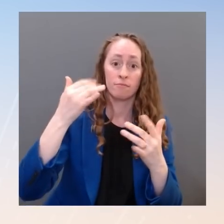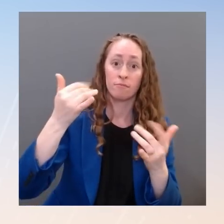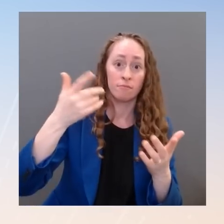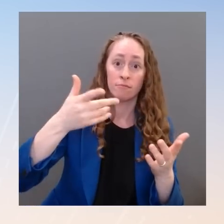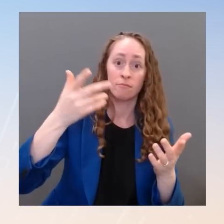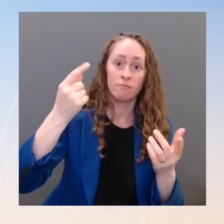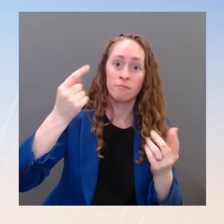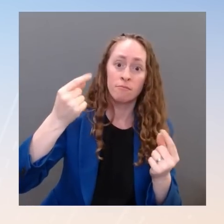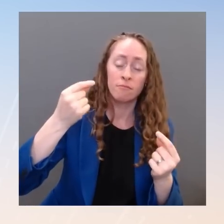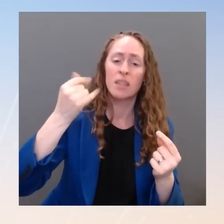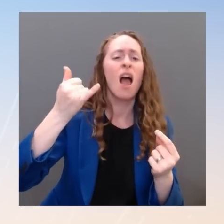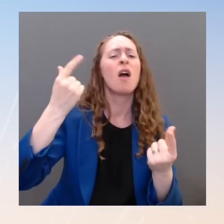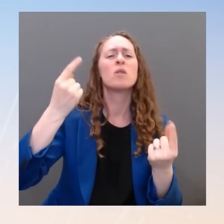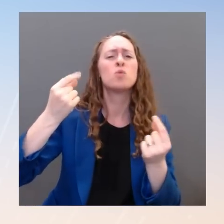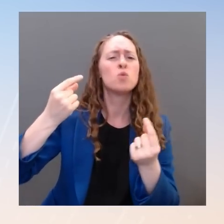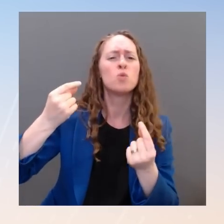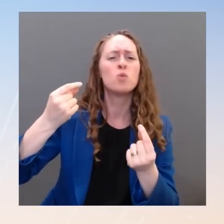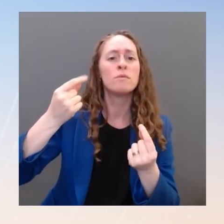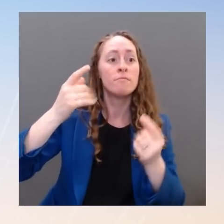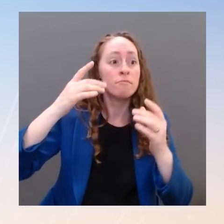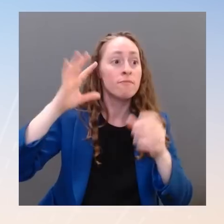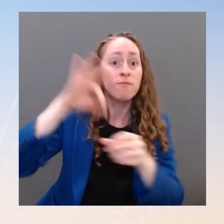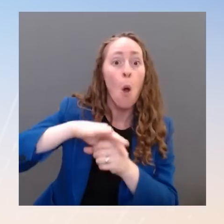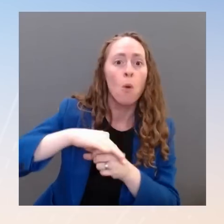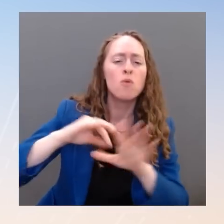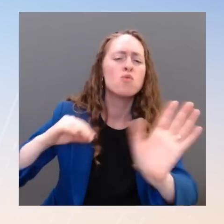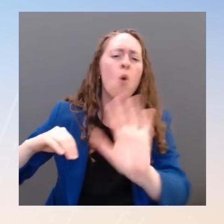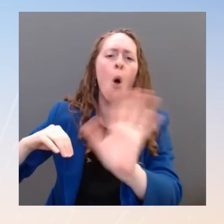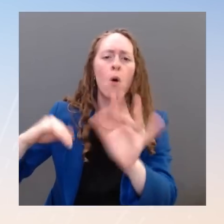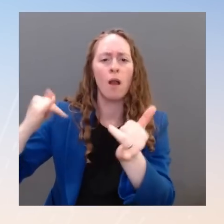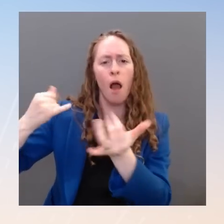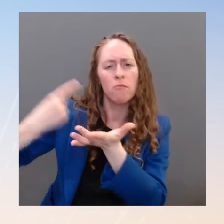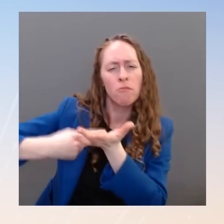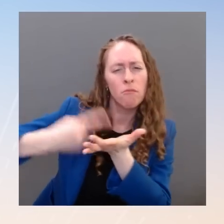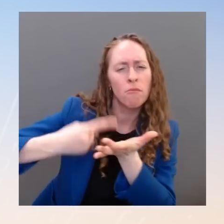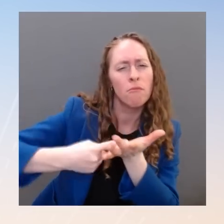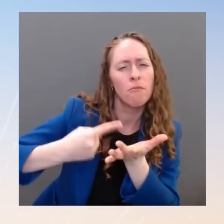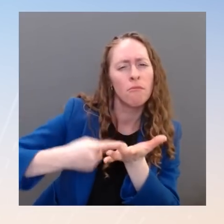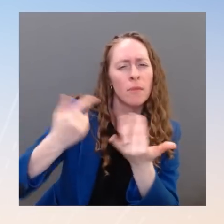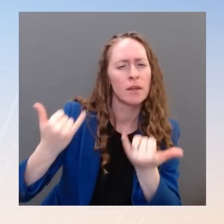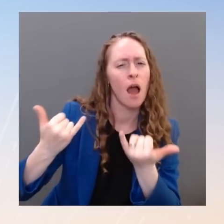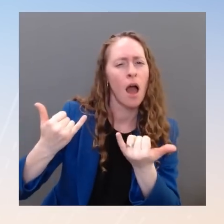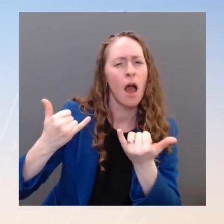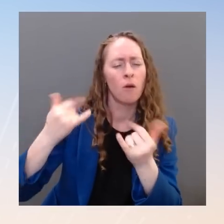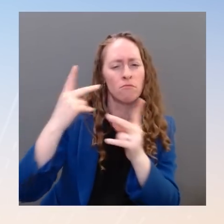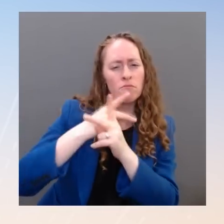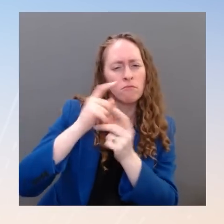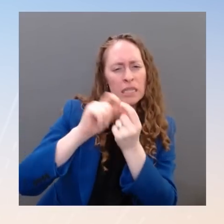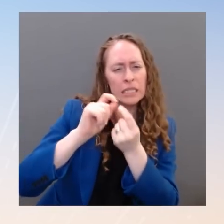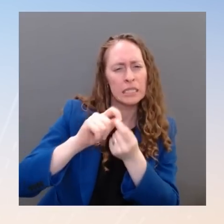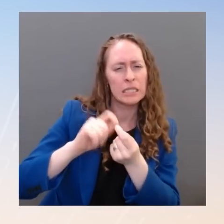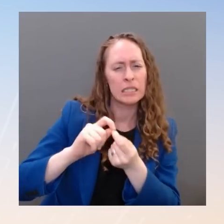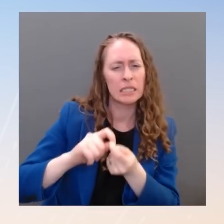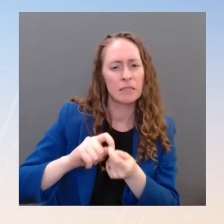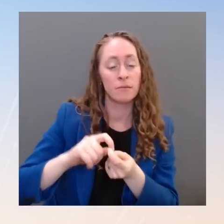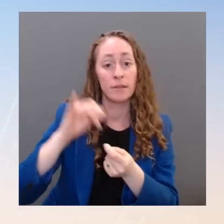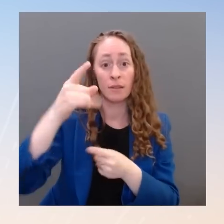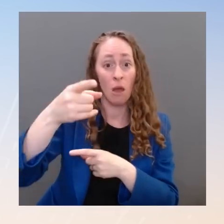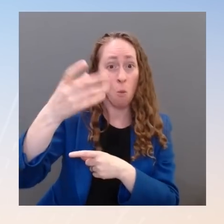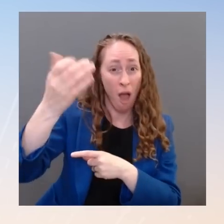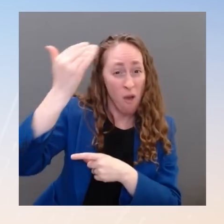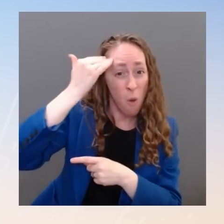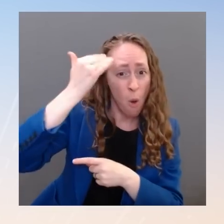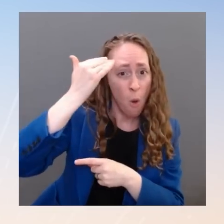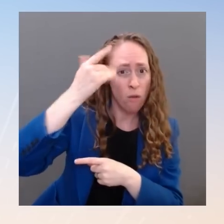I'd really point you to leaders on the Hill for specifics on that. And one other question on COVID funding. The Biden administration has been, I don't